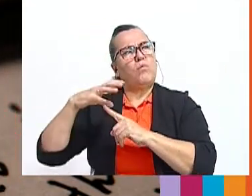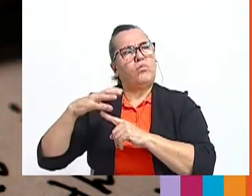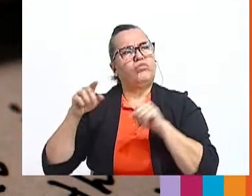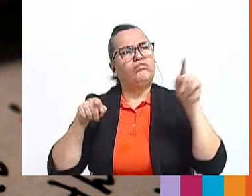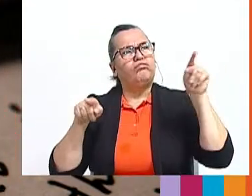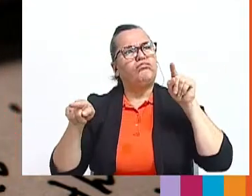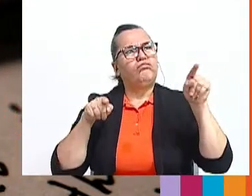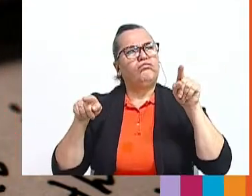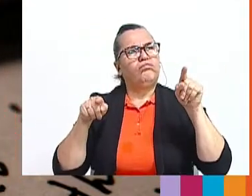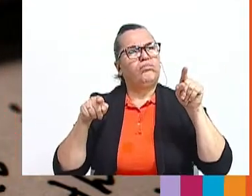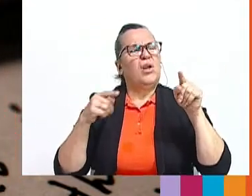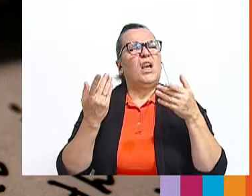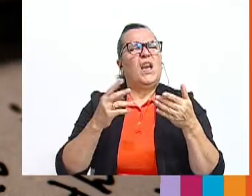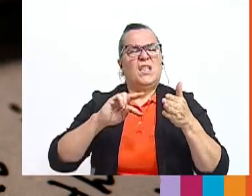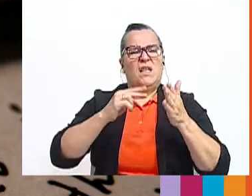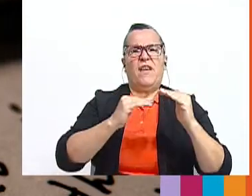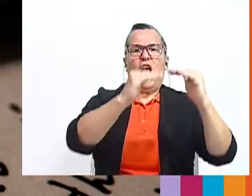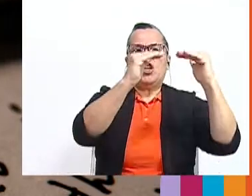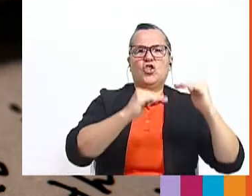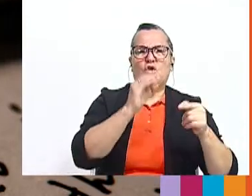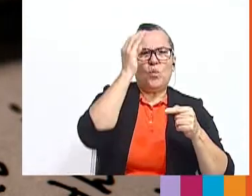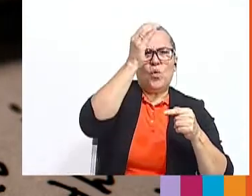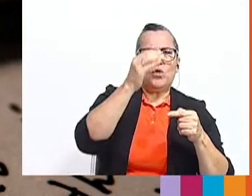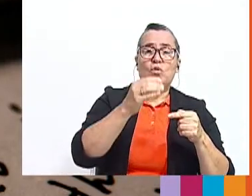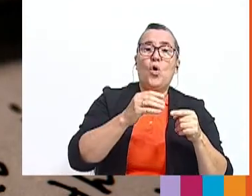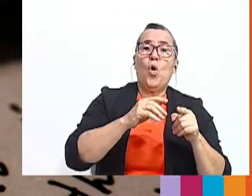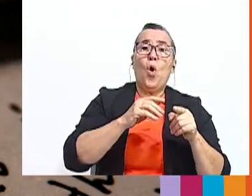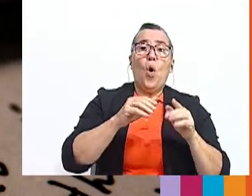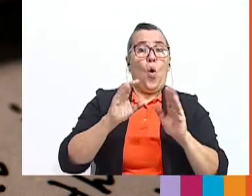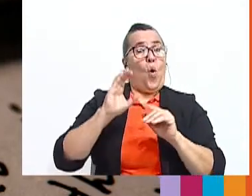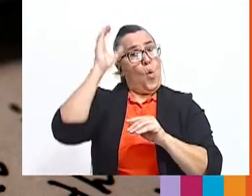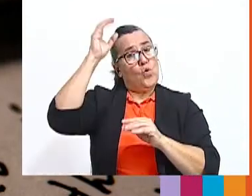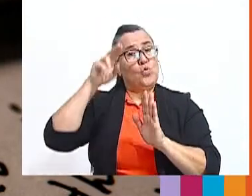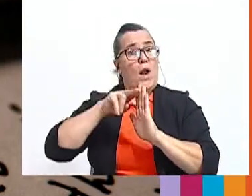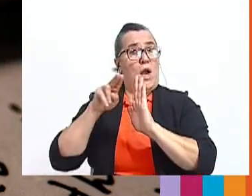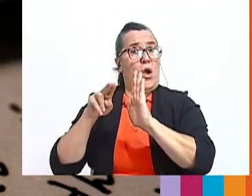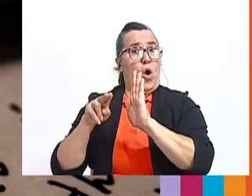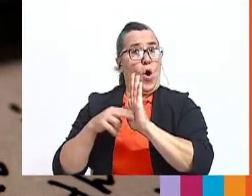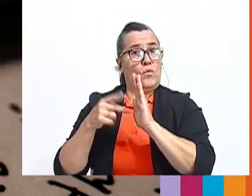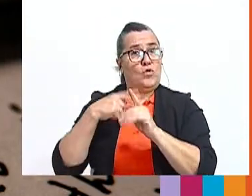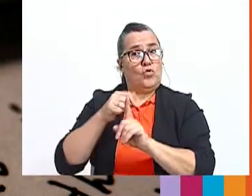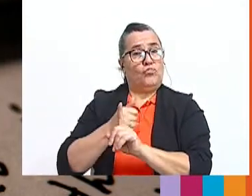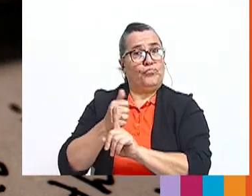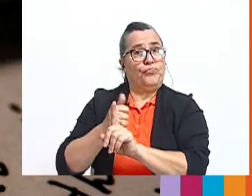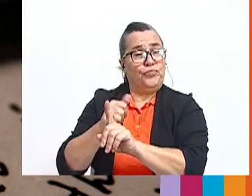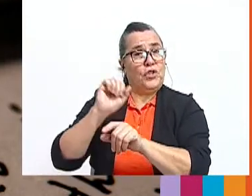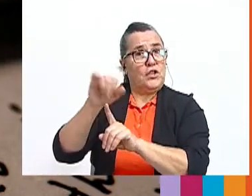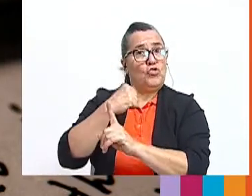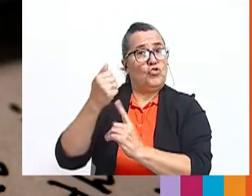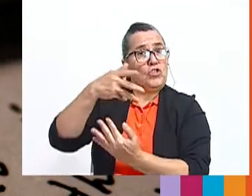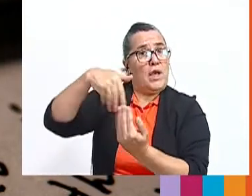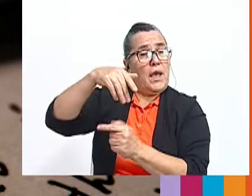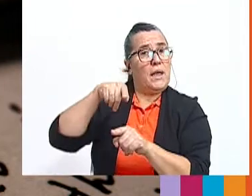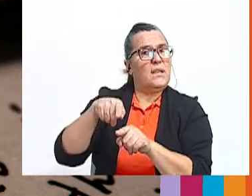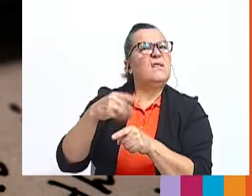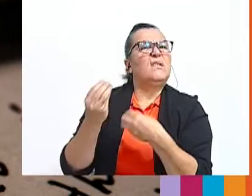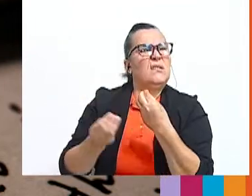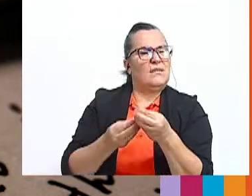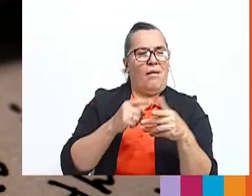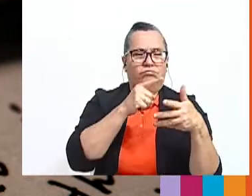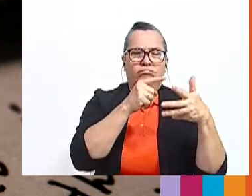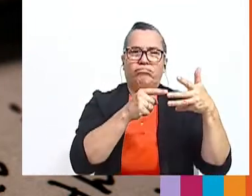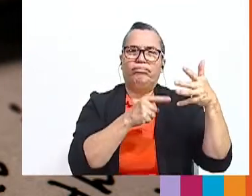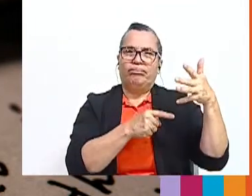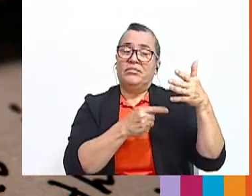What is a subculture? What are some cultural norms that we have to follow in society?